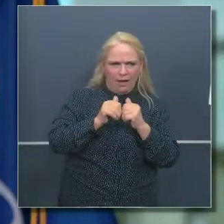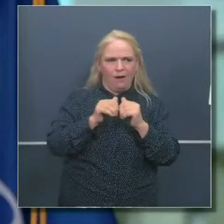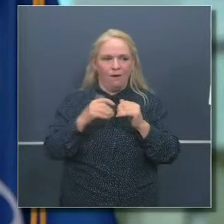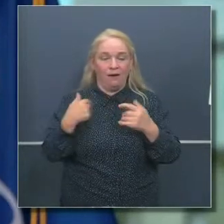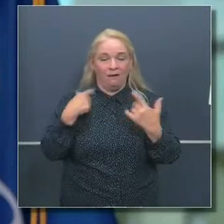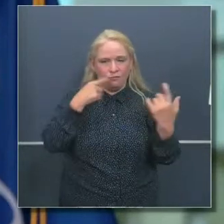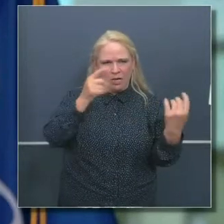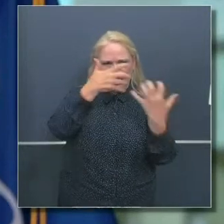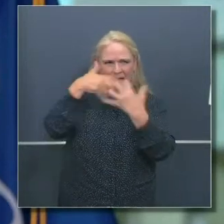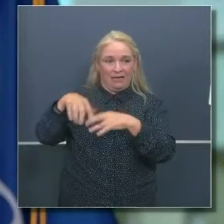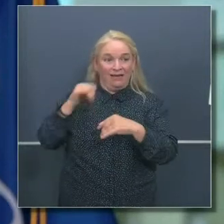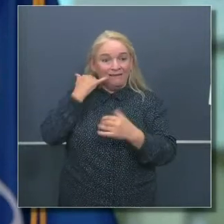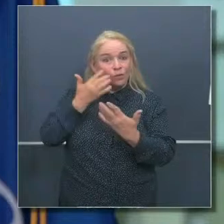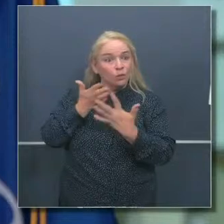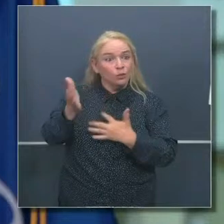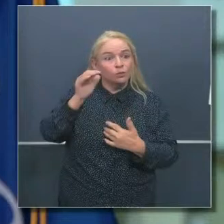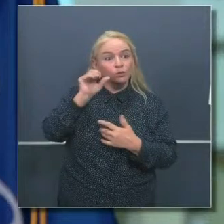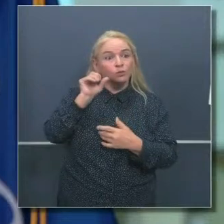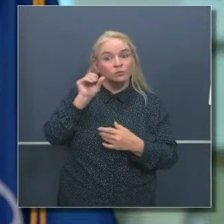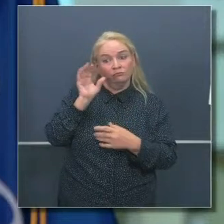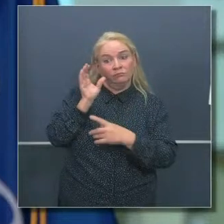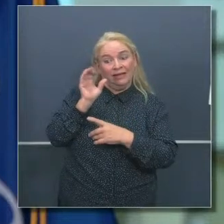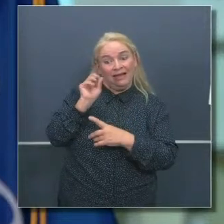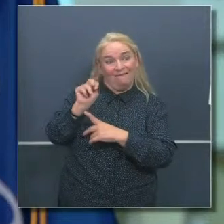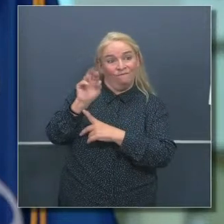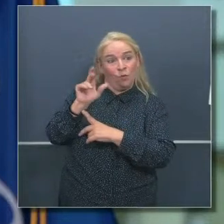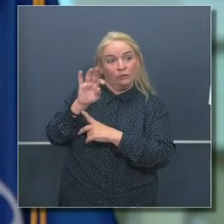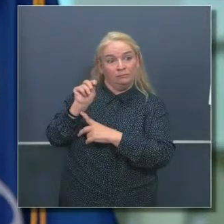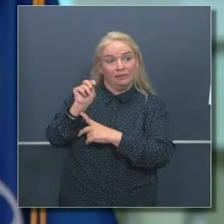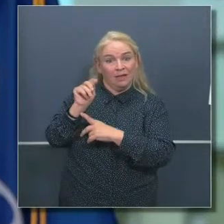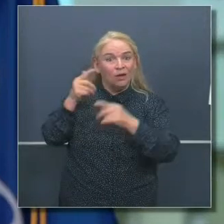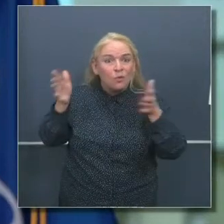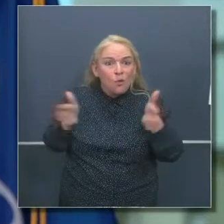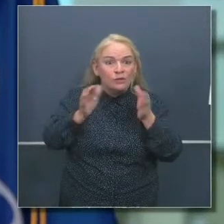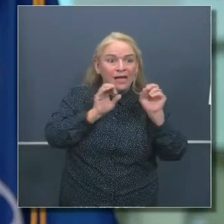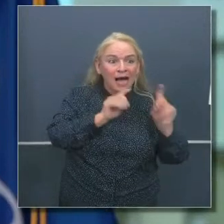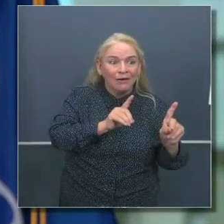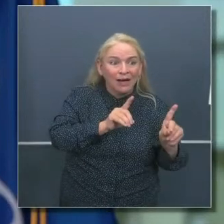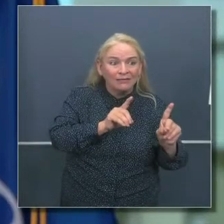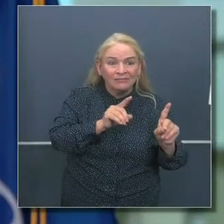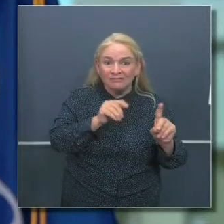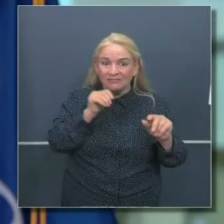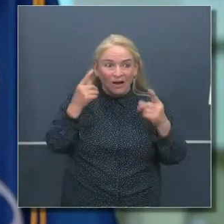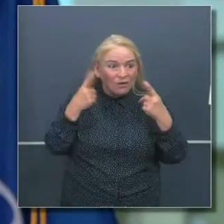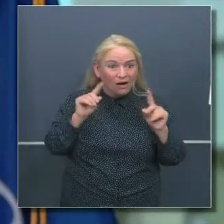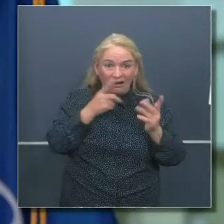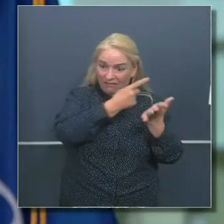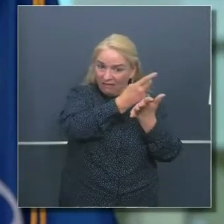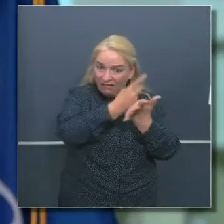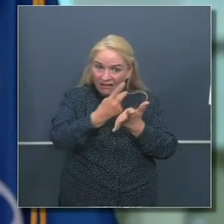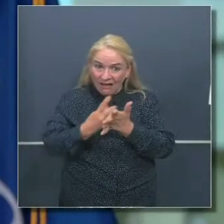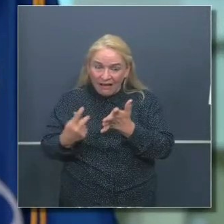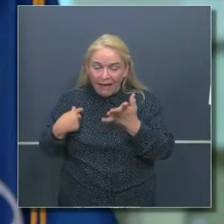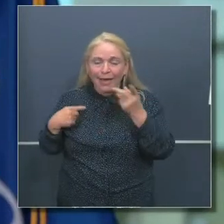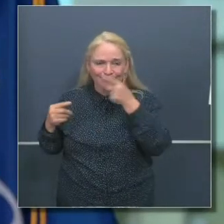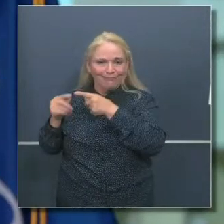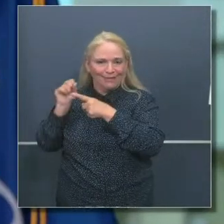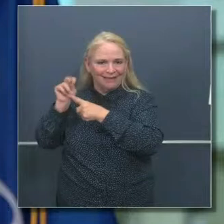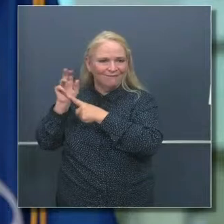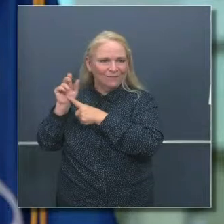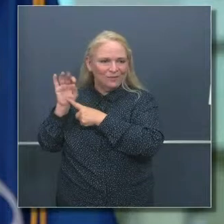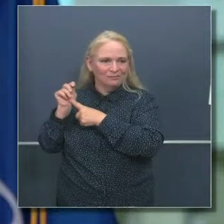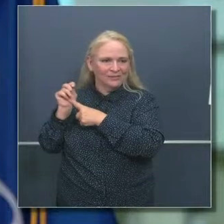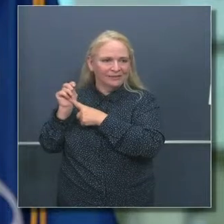enforce them through encouragement and education, we'll have to lean in a little bit more to further the cause